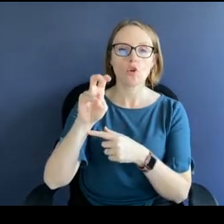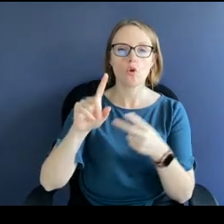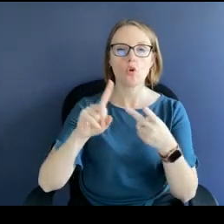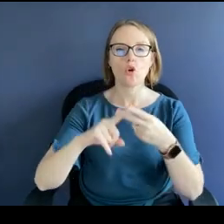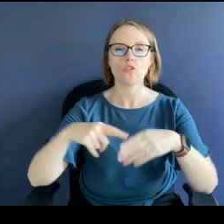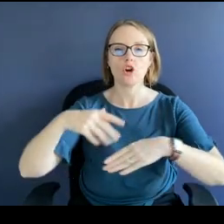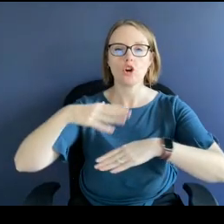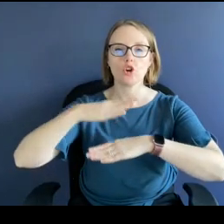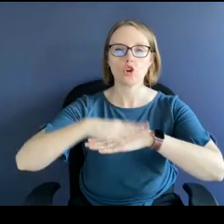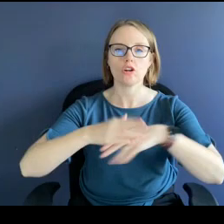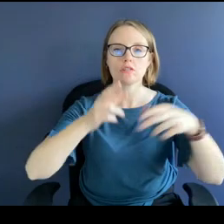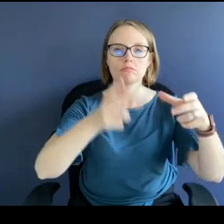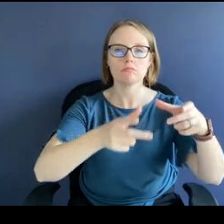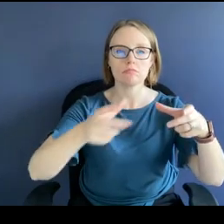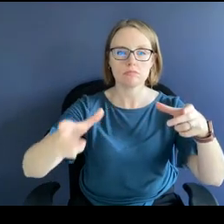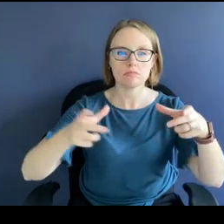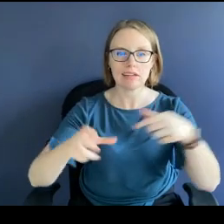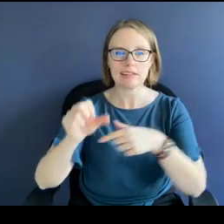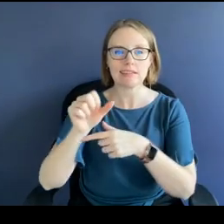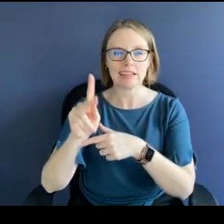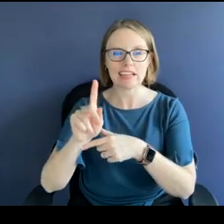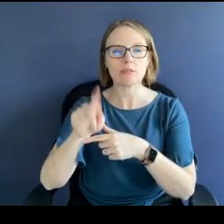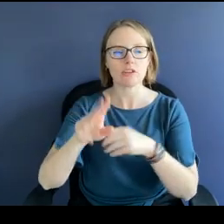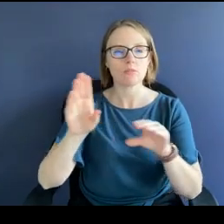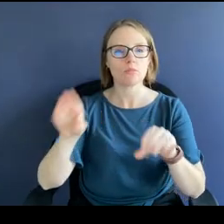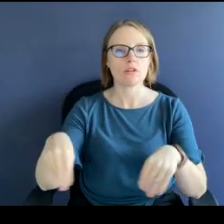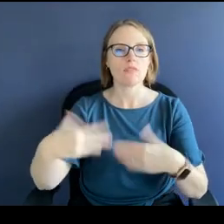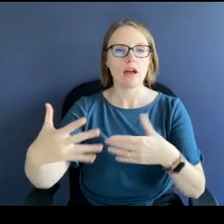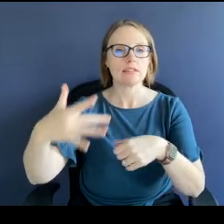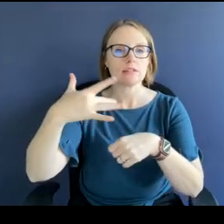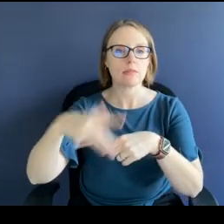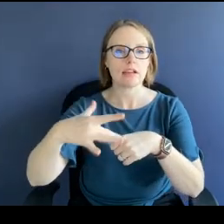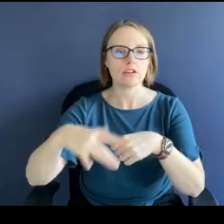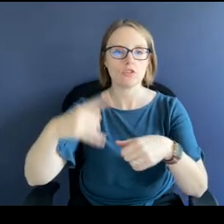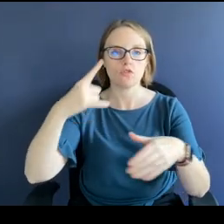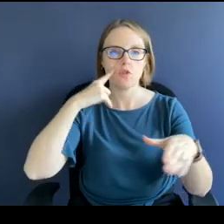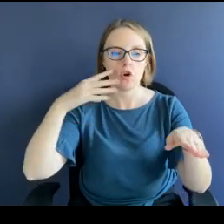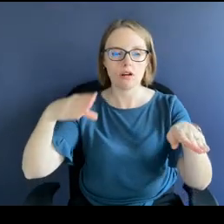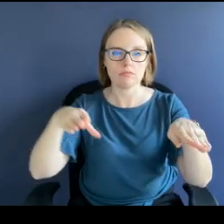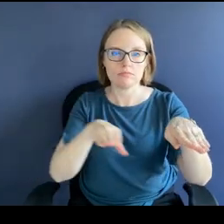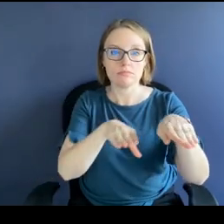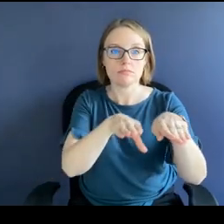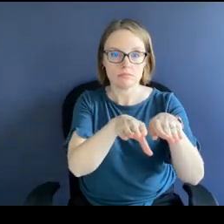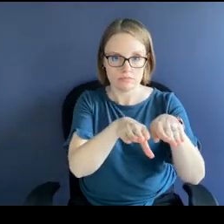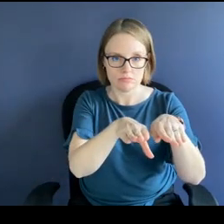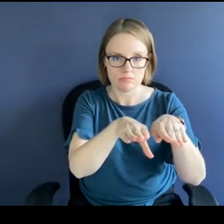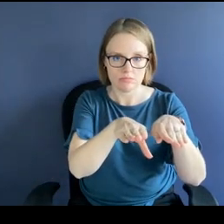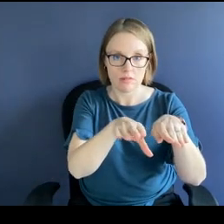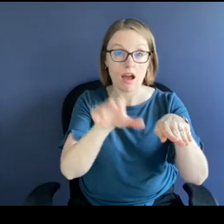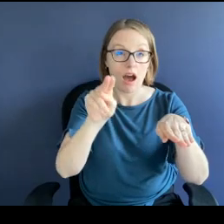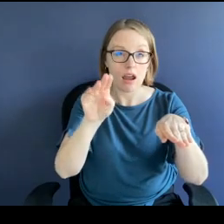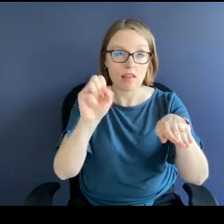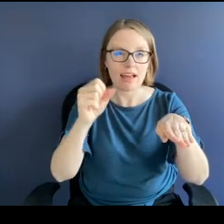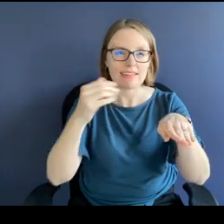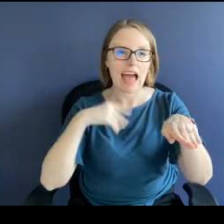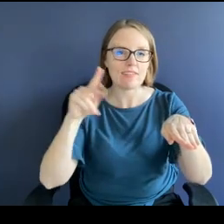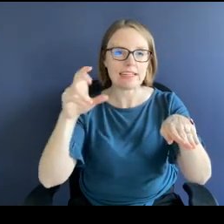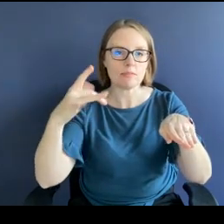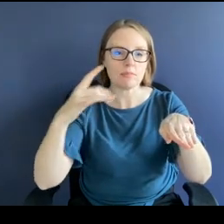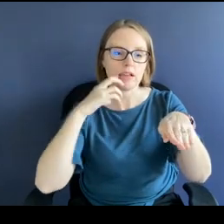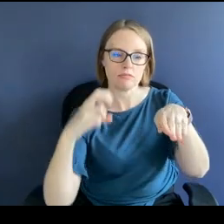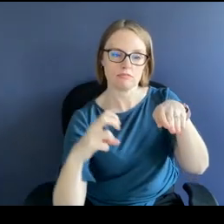be provided at ranges, cooktops, and sinks unless knee space is